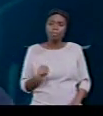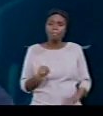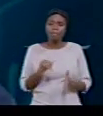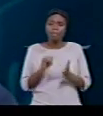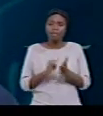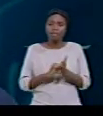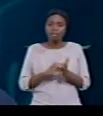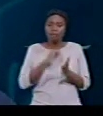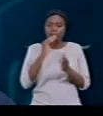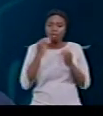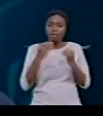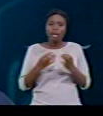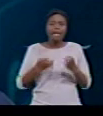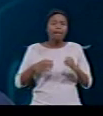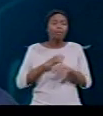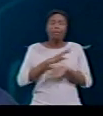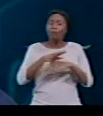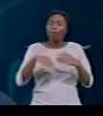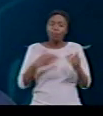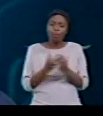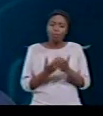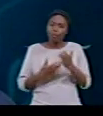Testimonies almost all over